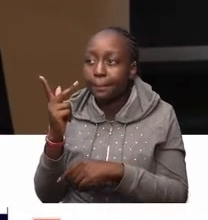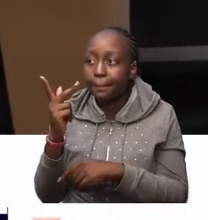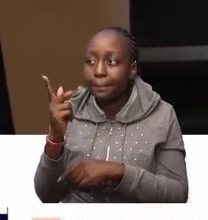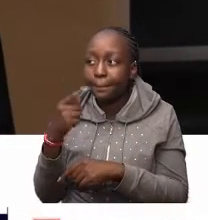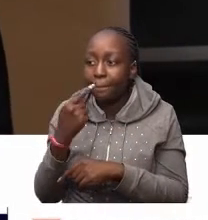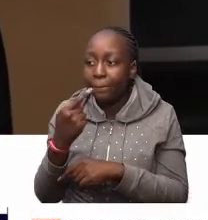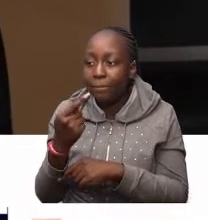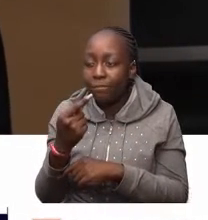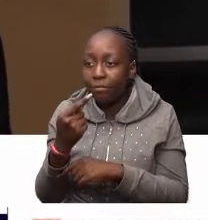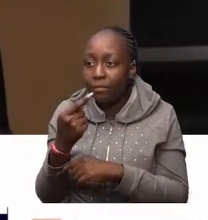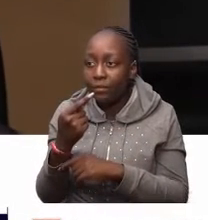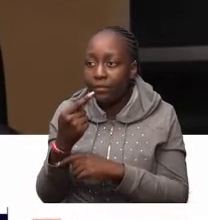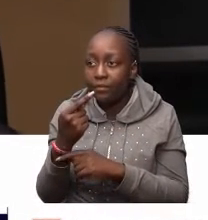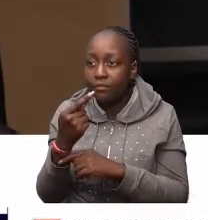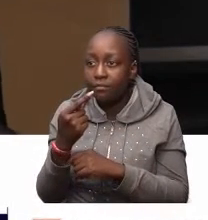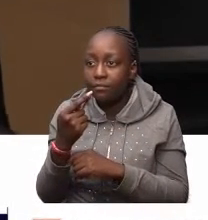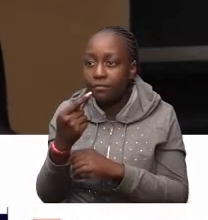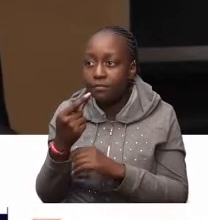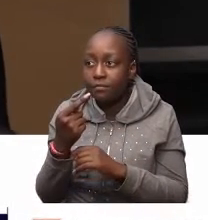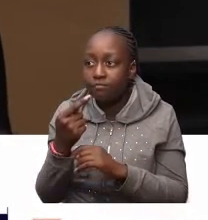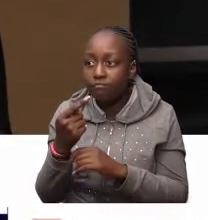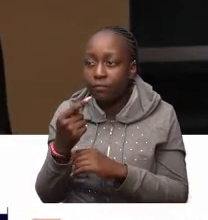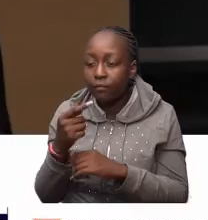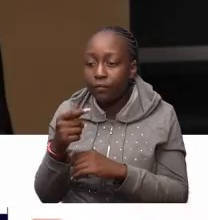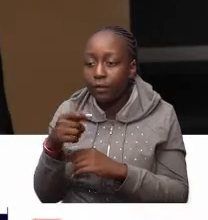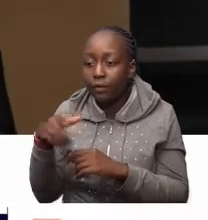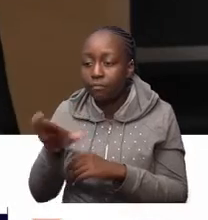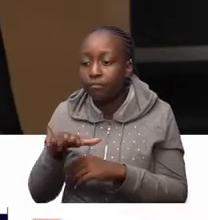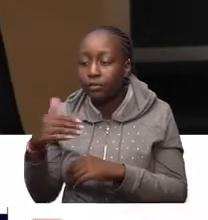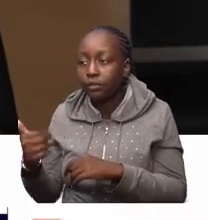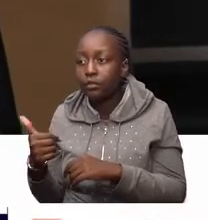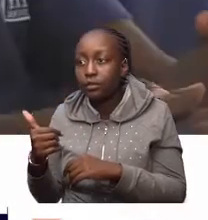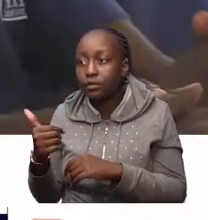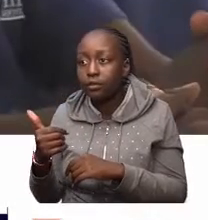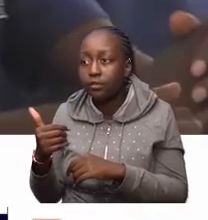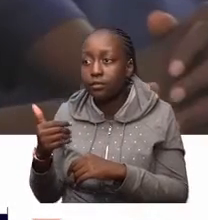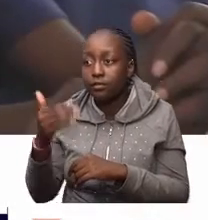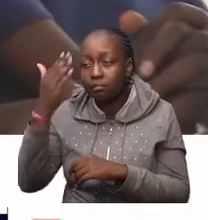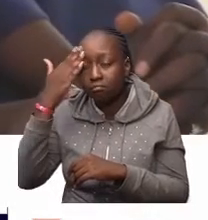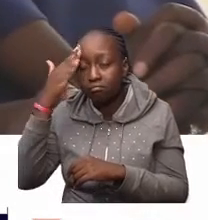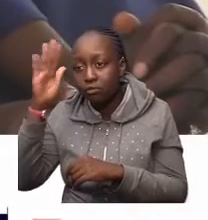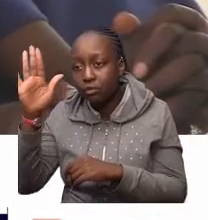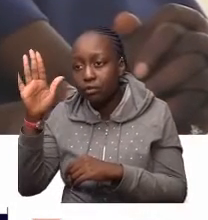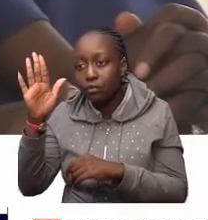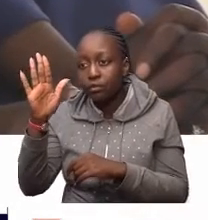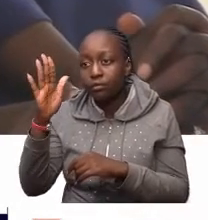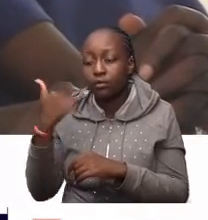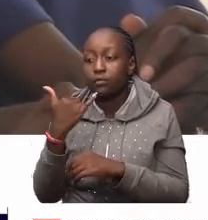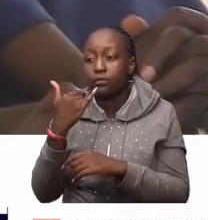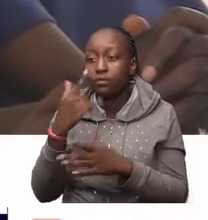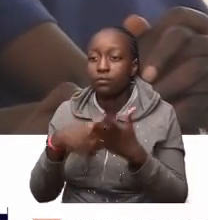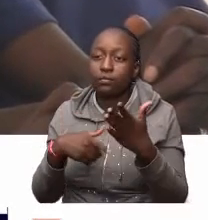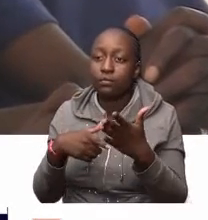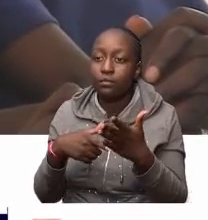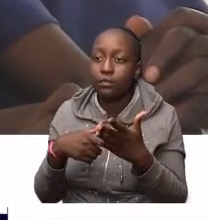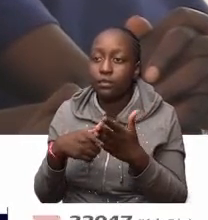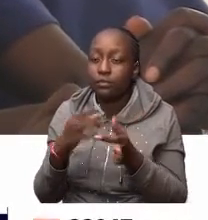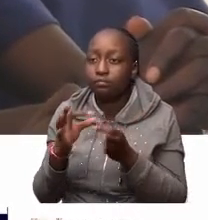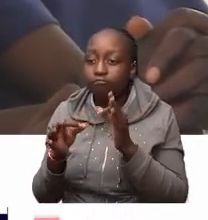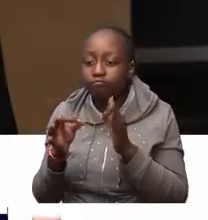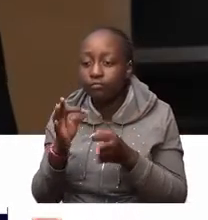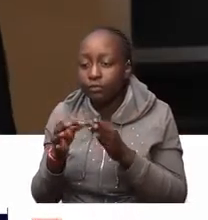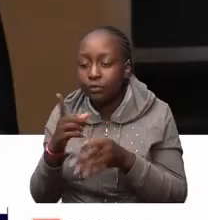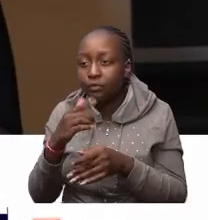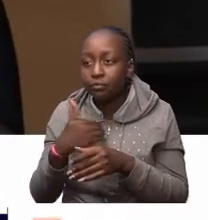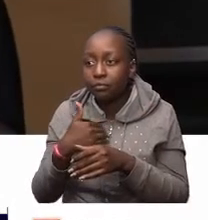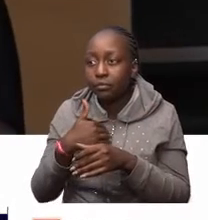some areas, people do not even know what smartphones are. If we can have need